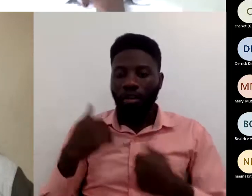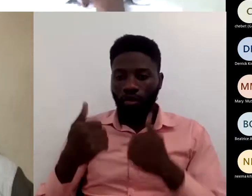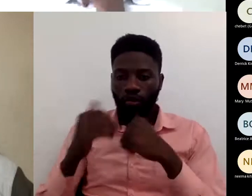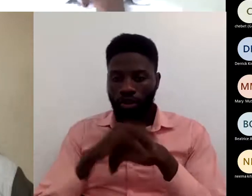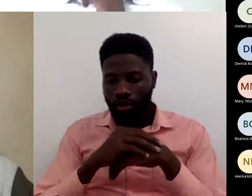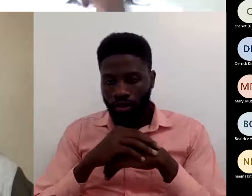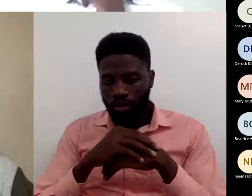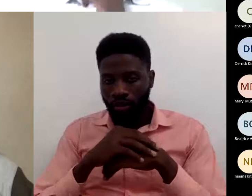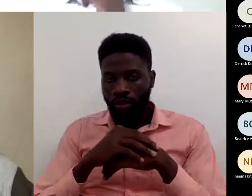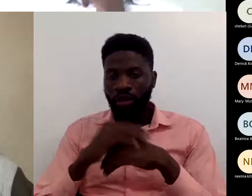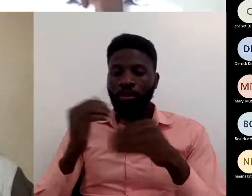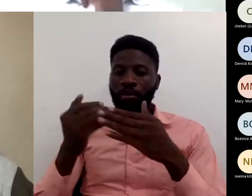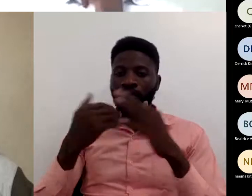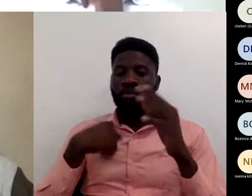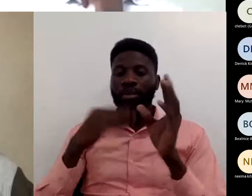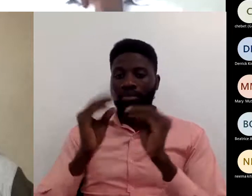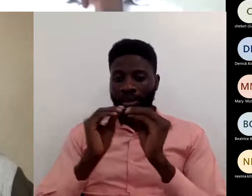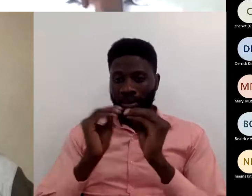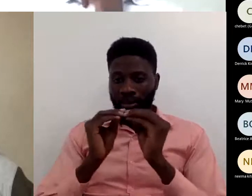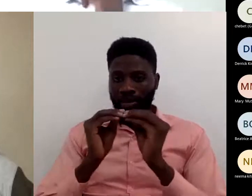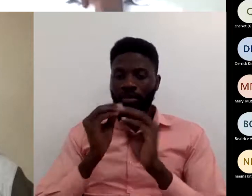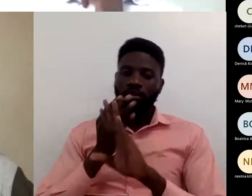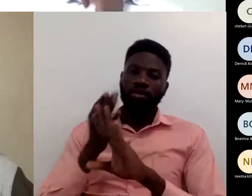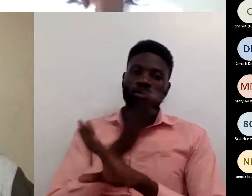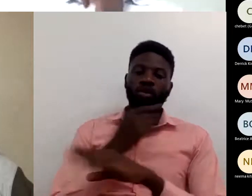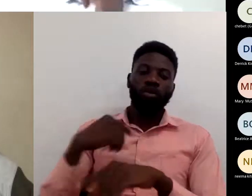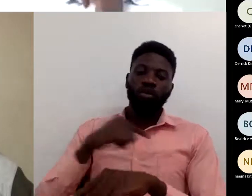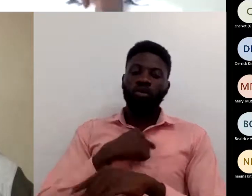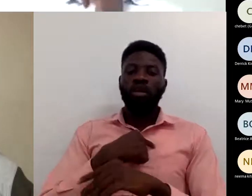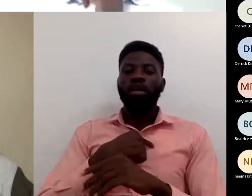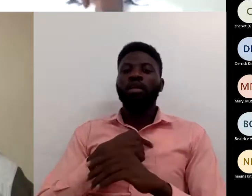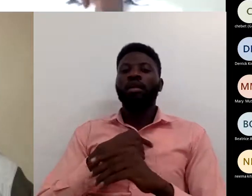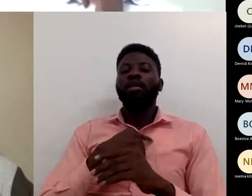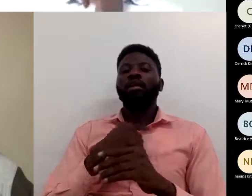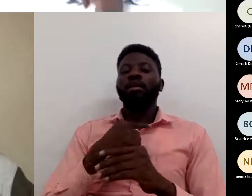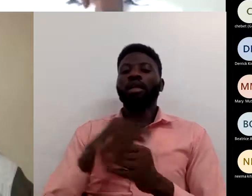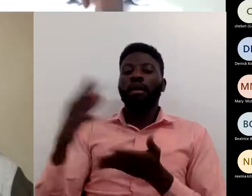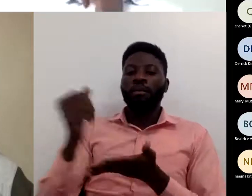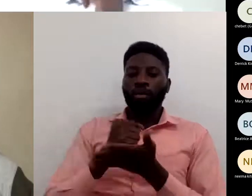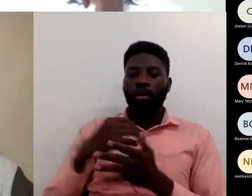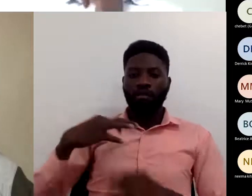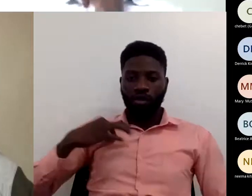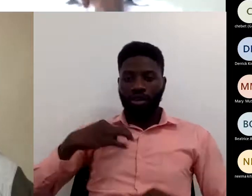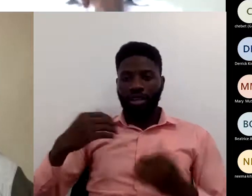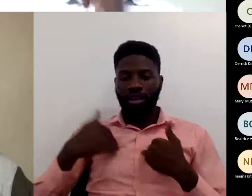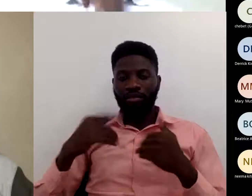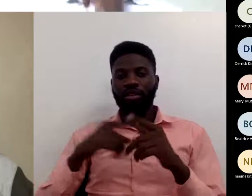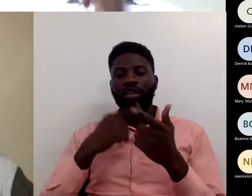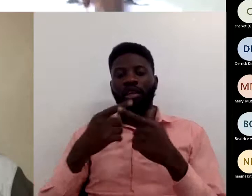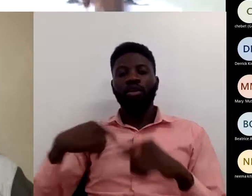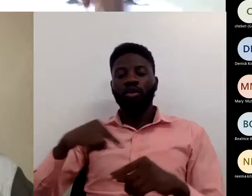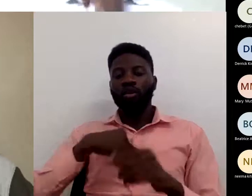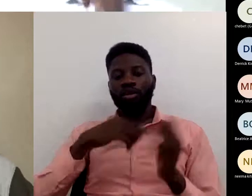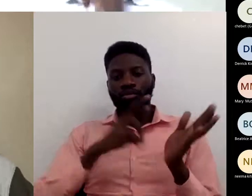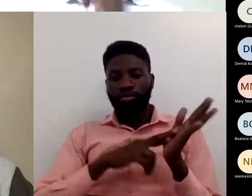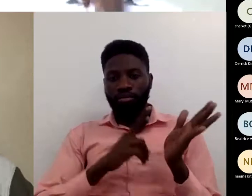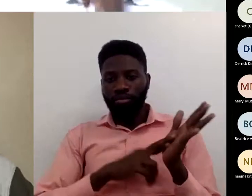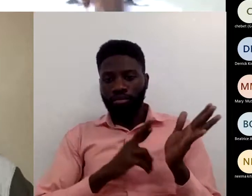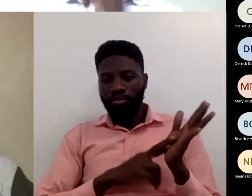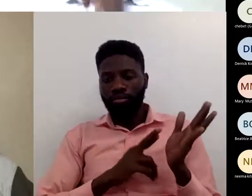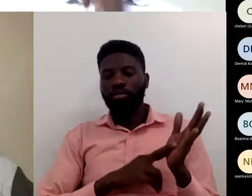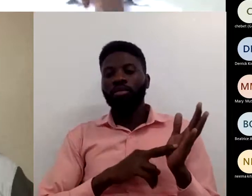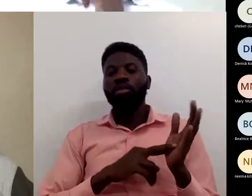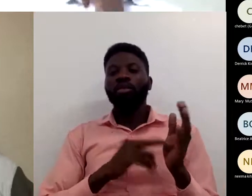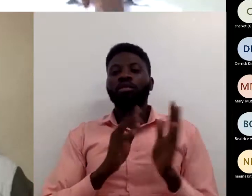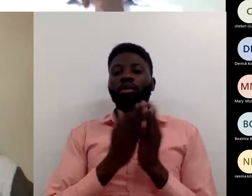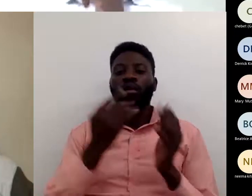I came for this call, we were doing employee volunteering, pretty much this, and we were recording books for visually impaired people.